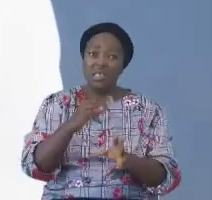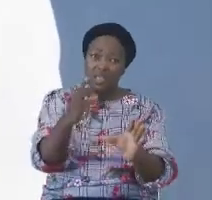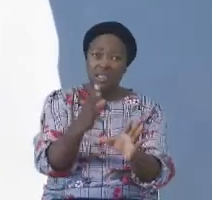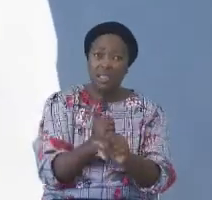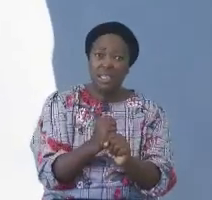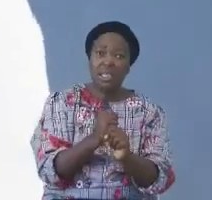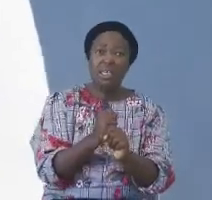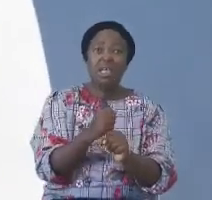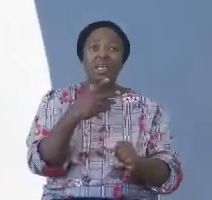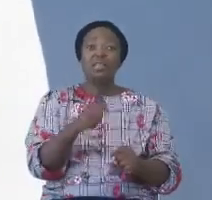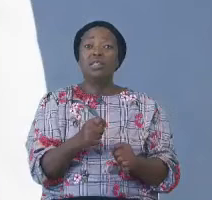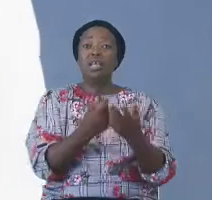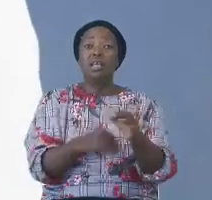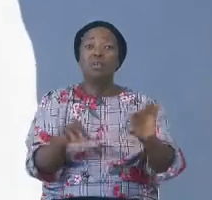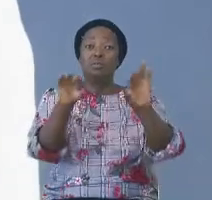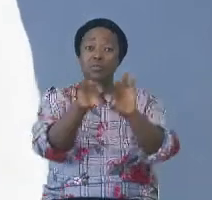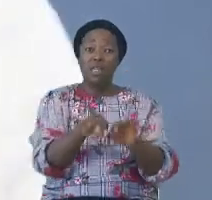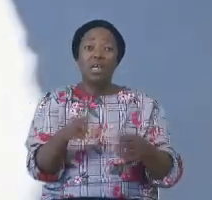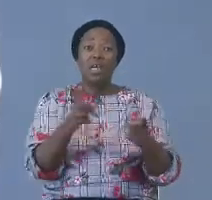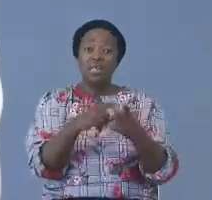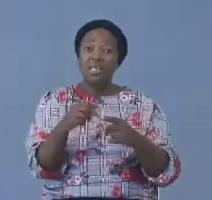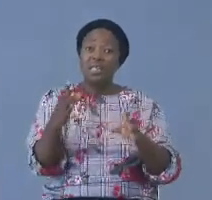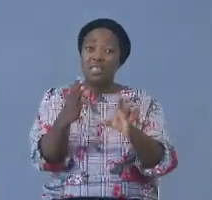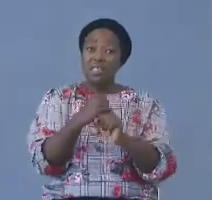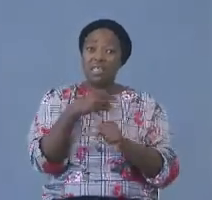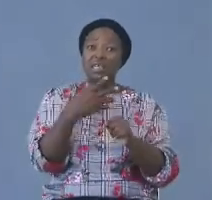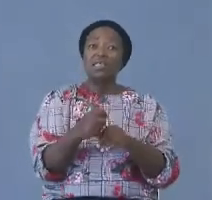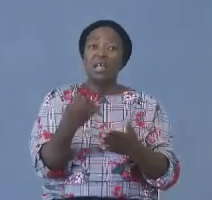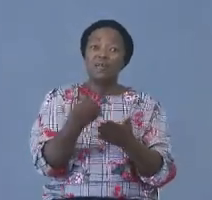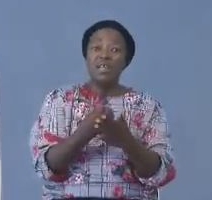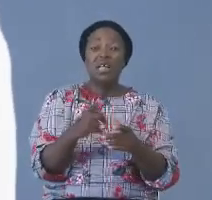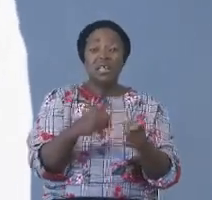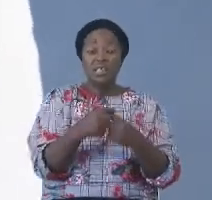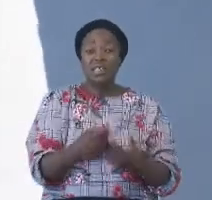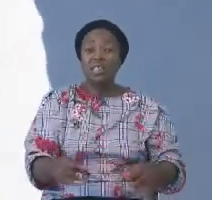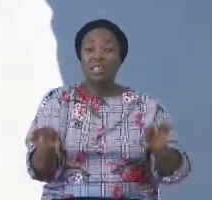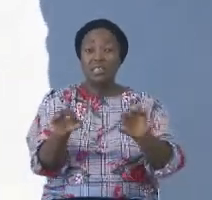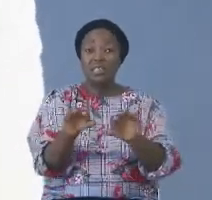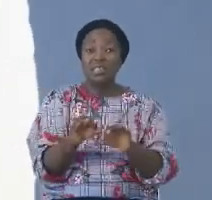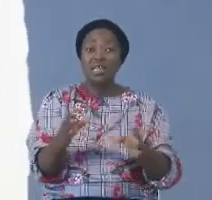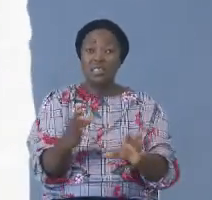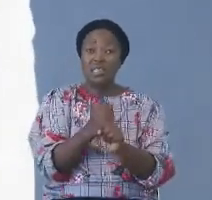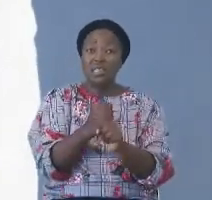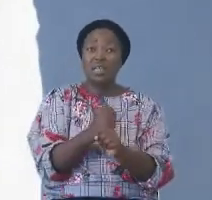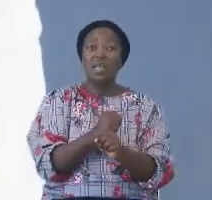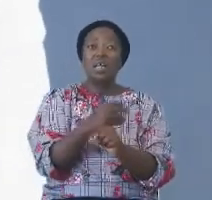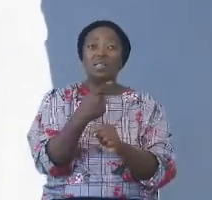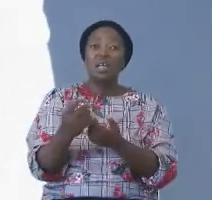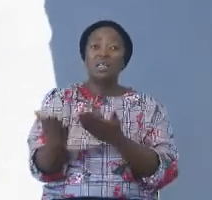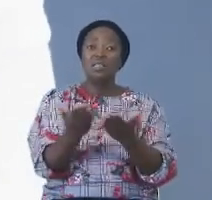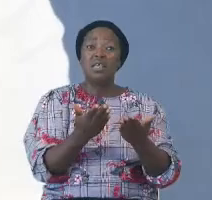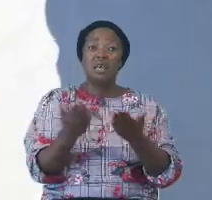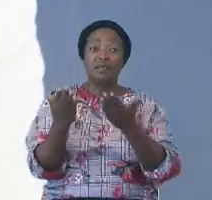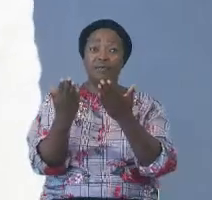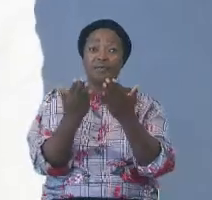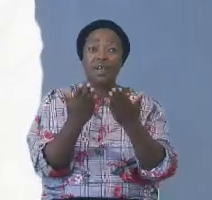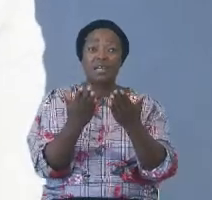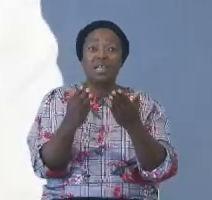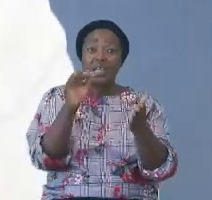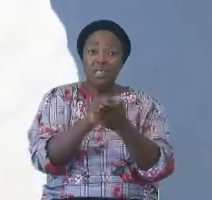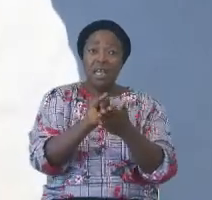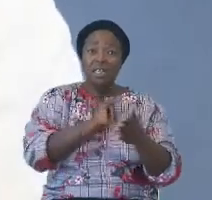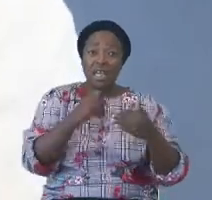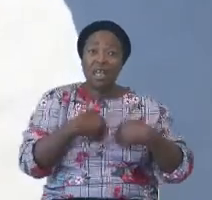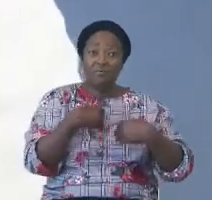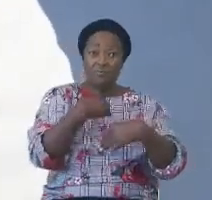for them my substitution for them as they take the volume and they take the evidence that